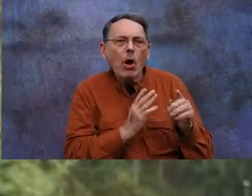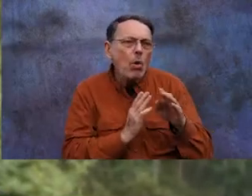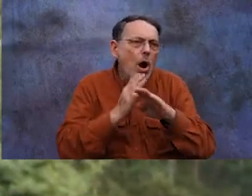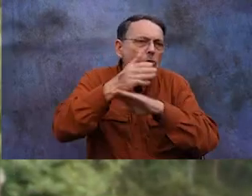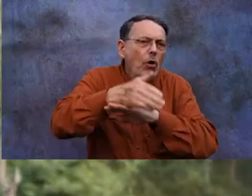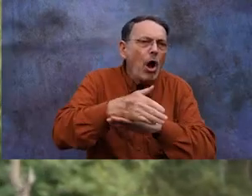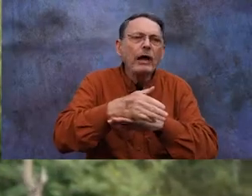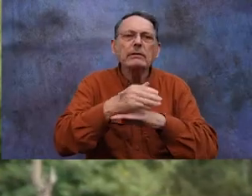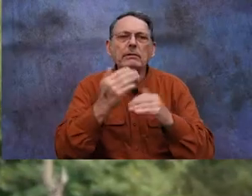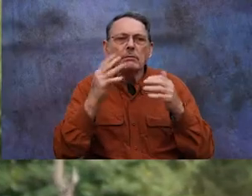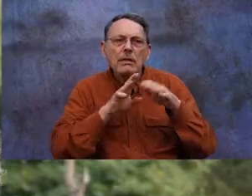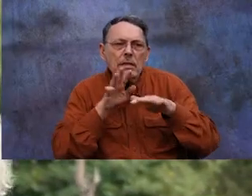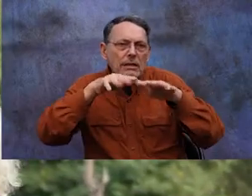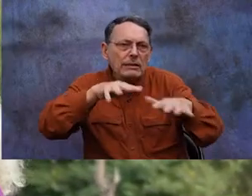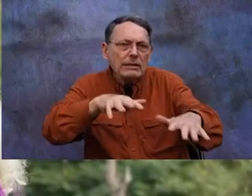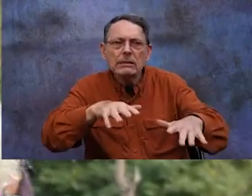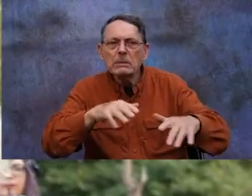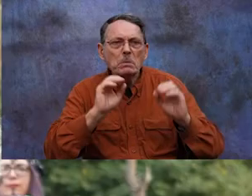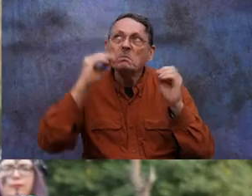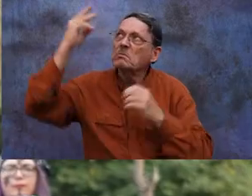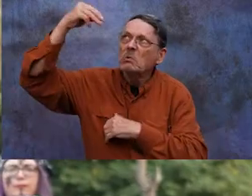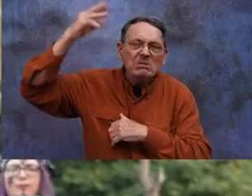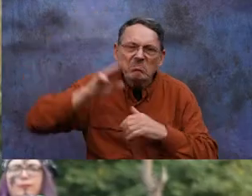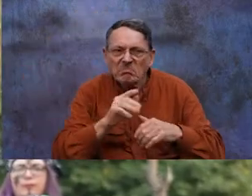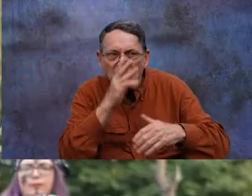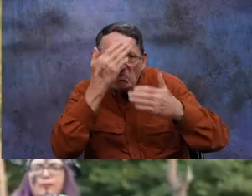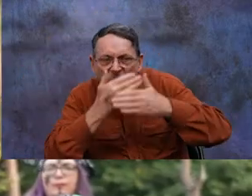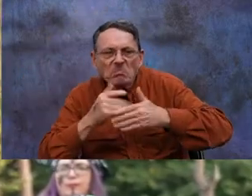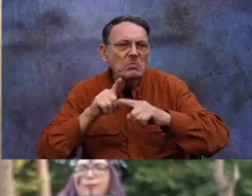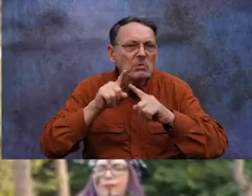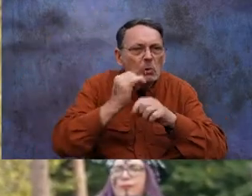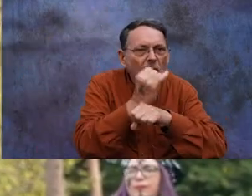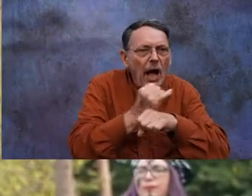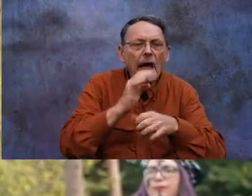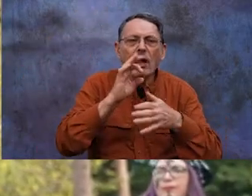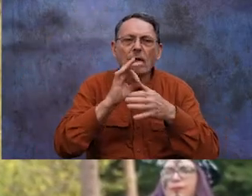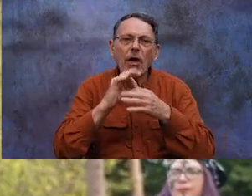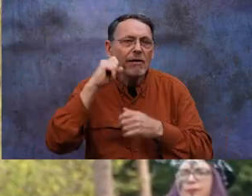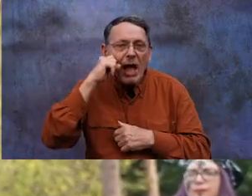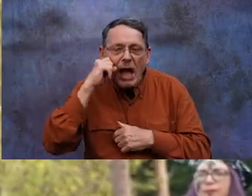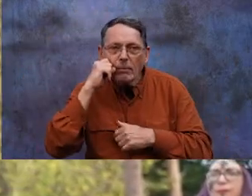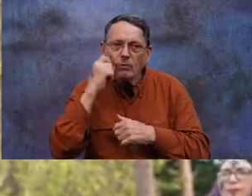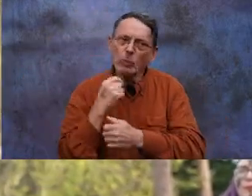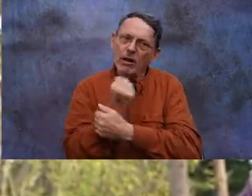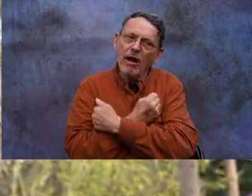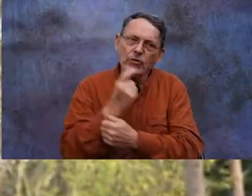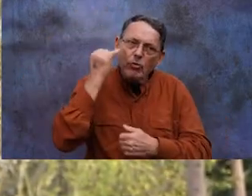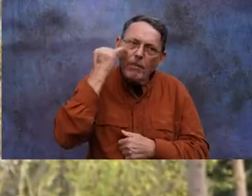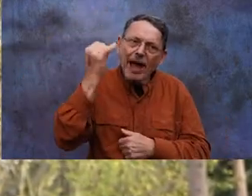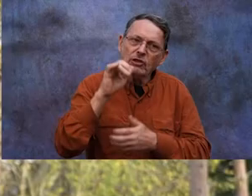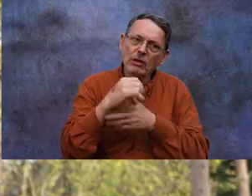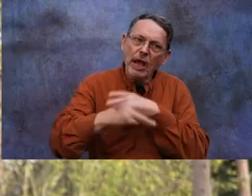sea to the Isle of Apples. That's how I love to imagine that other world, but maybe out of your